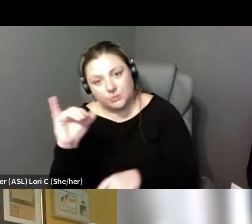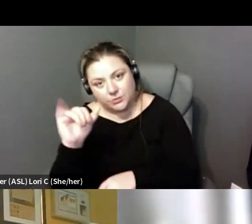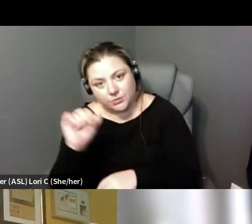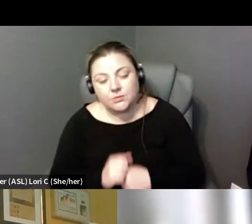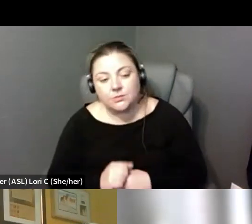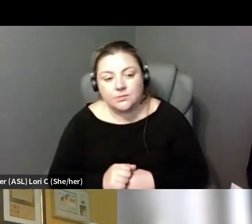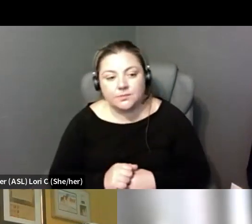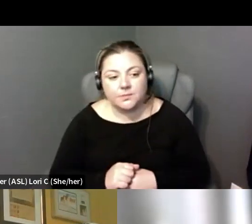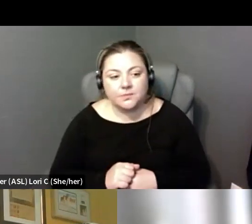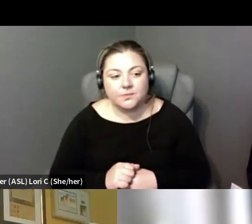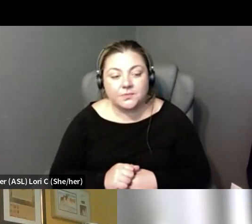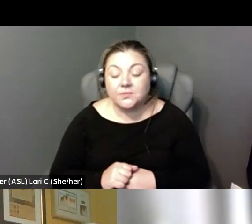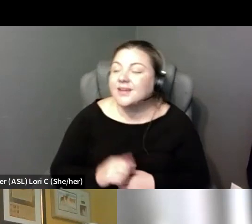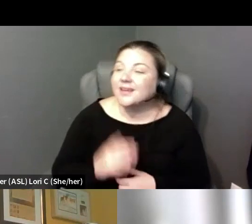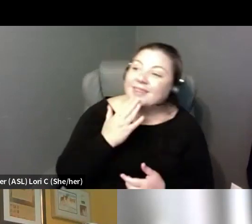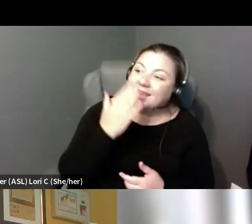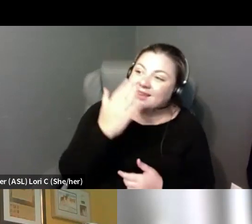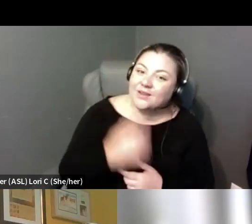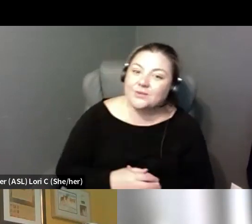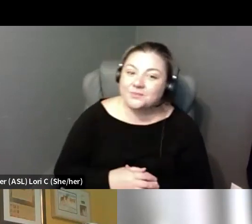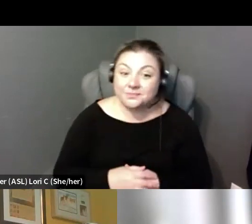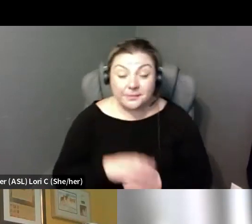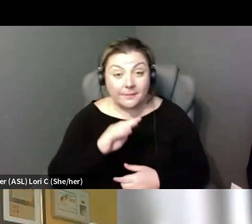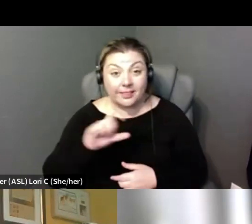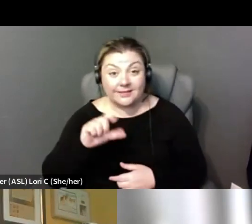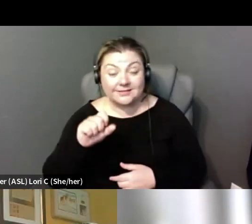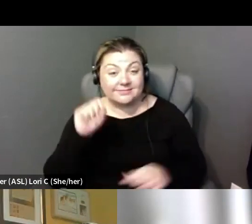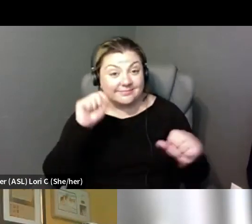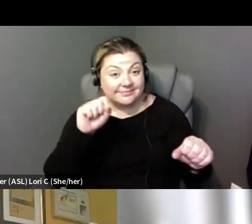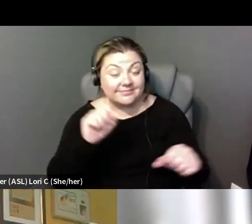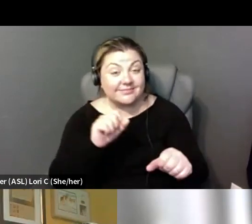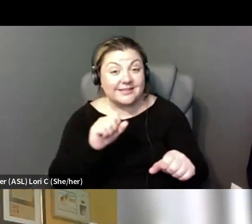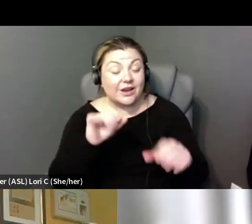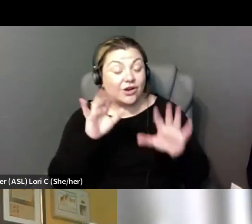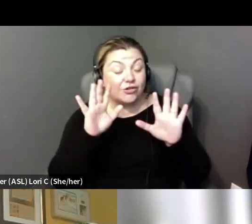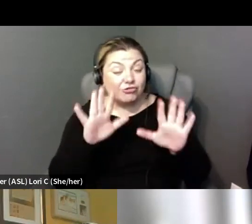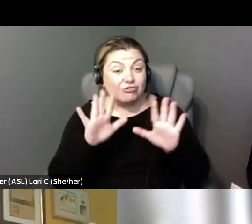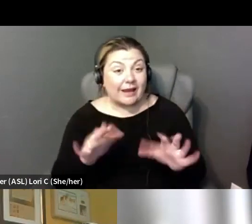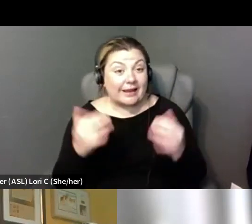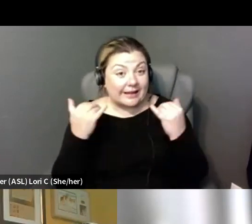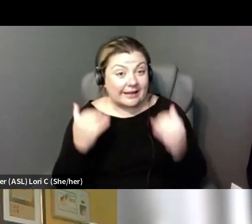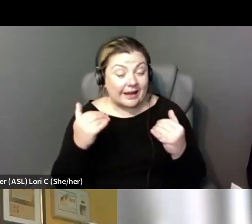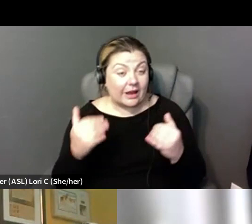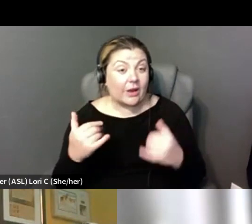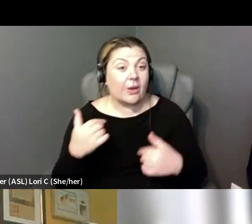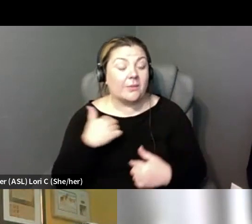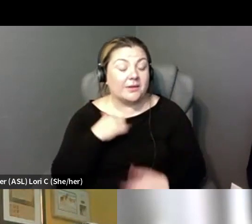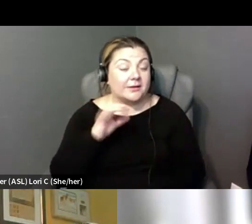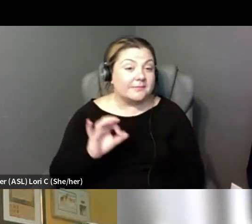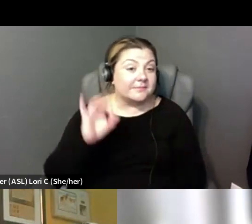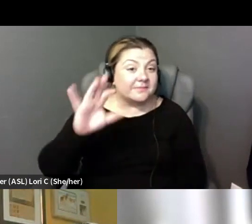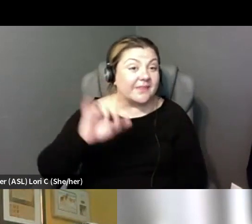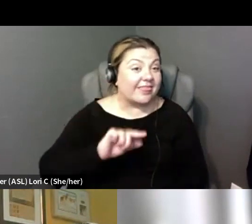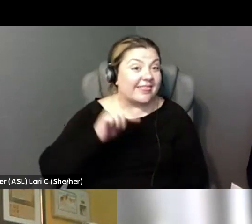That's beautiful. Thank you. And it's a great plug for the next installment of this